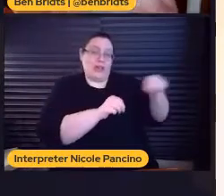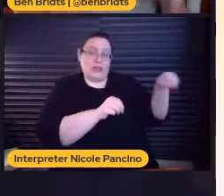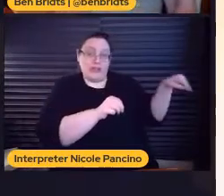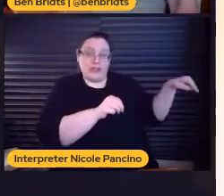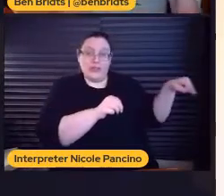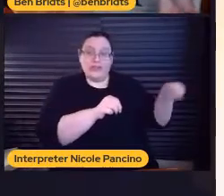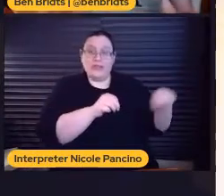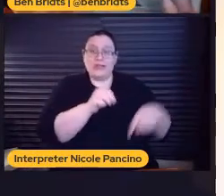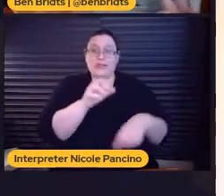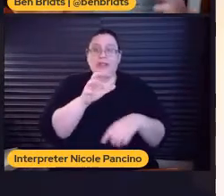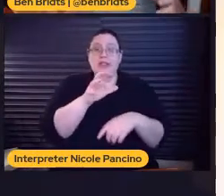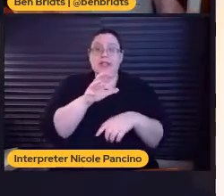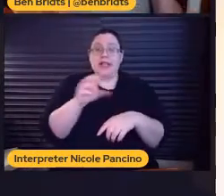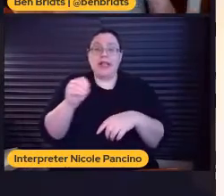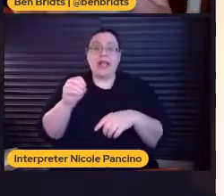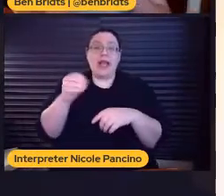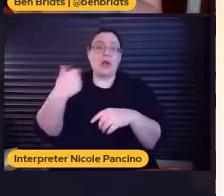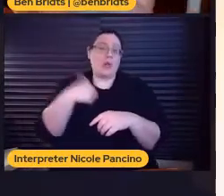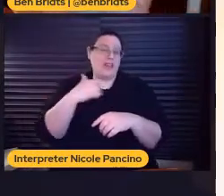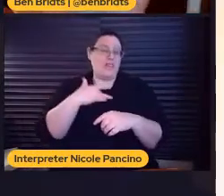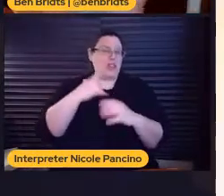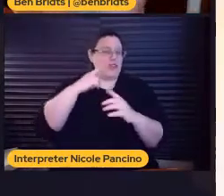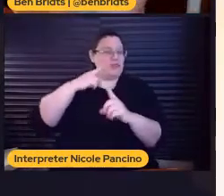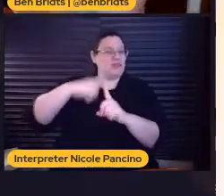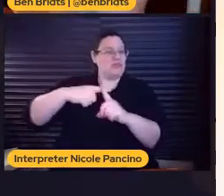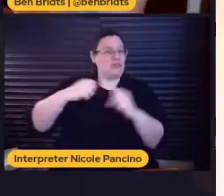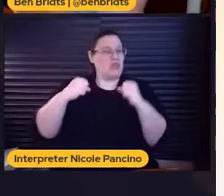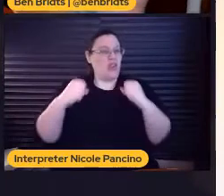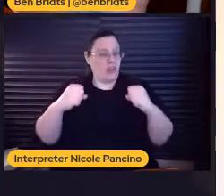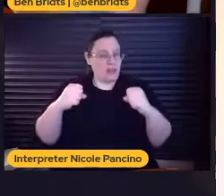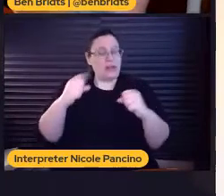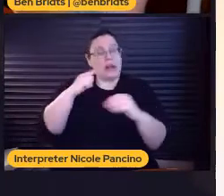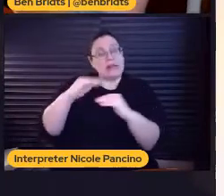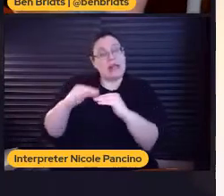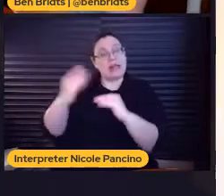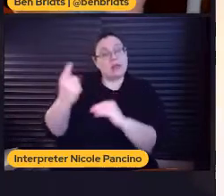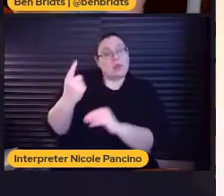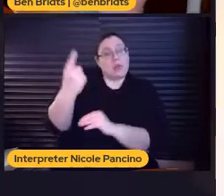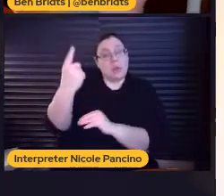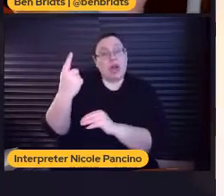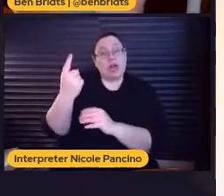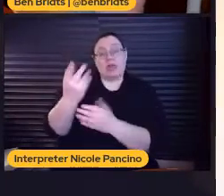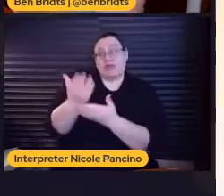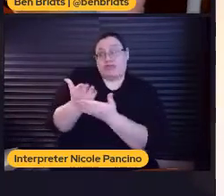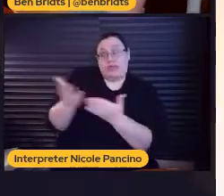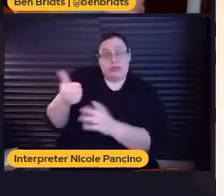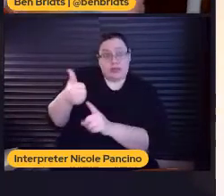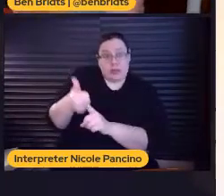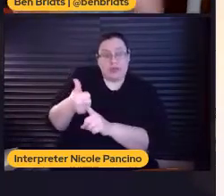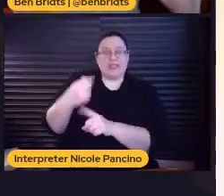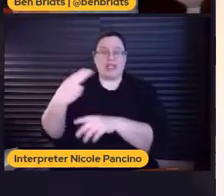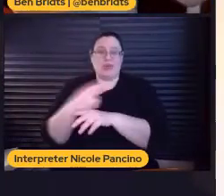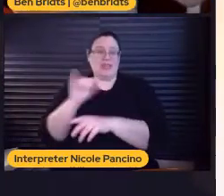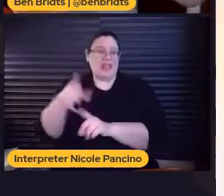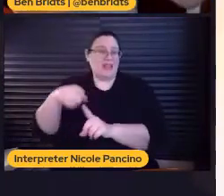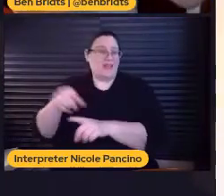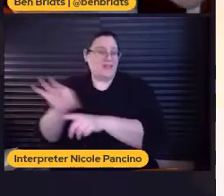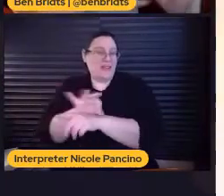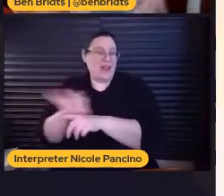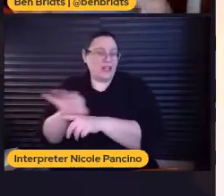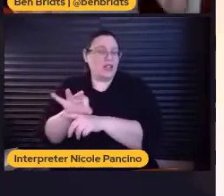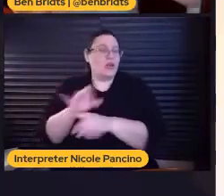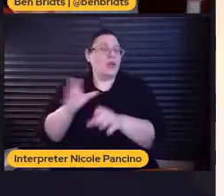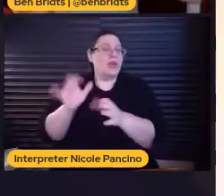then we are confident that as long as there's at least one resource that's using that function or that's pointing to that Lambda